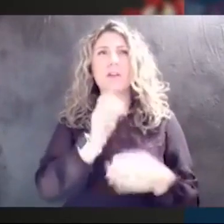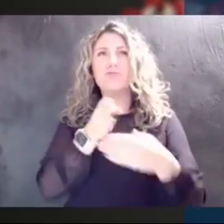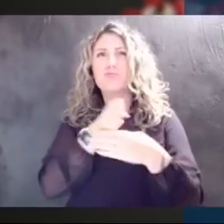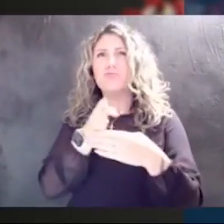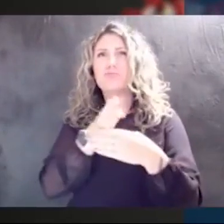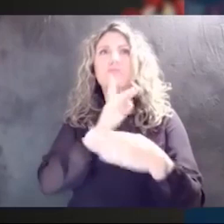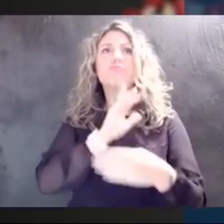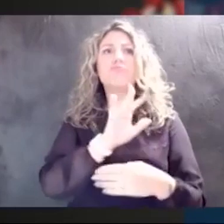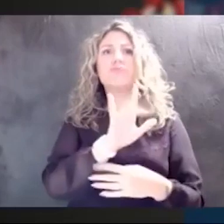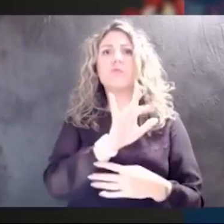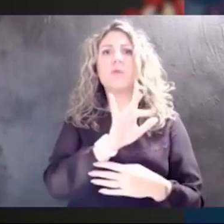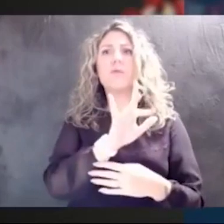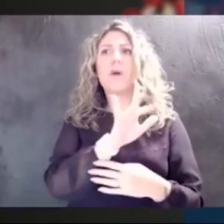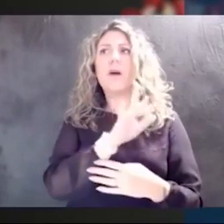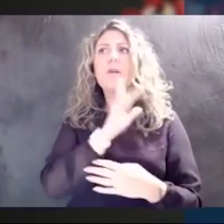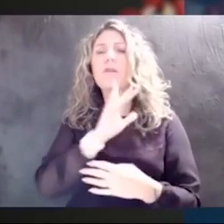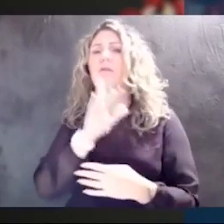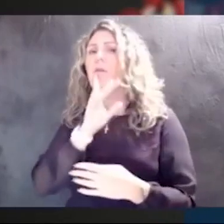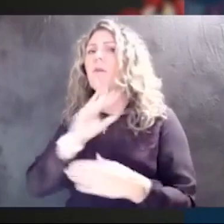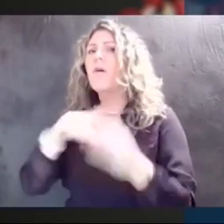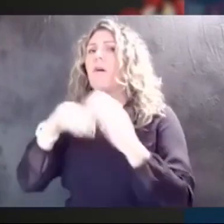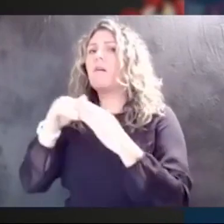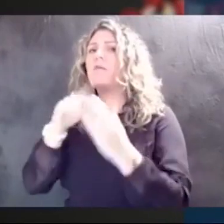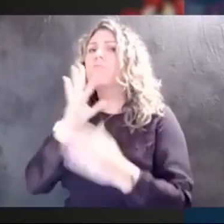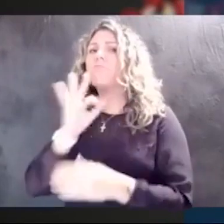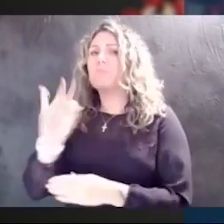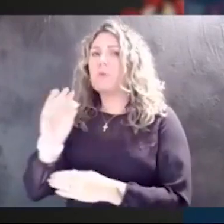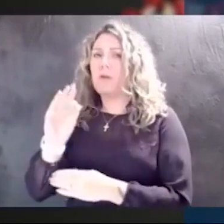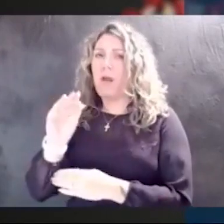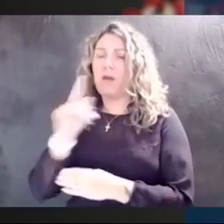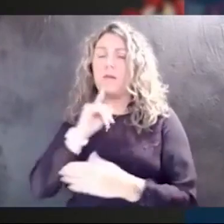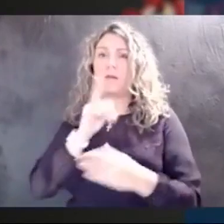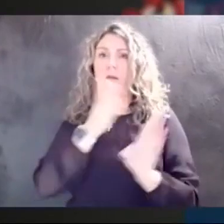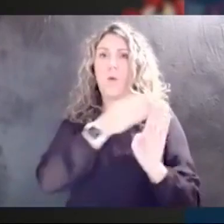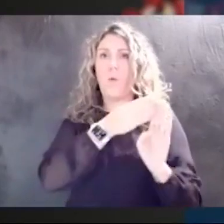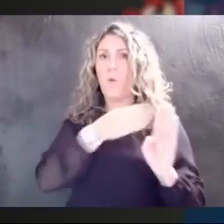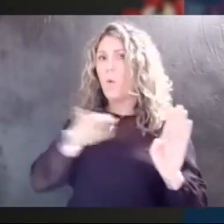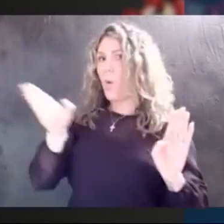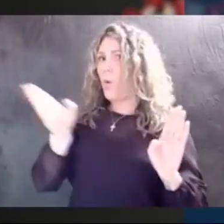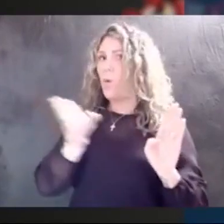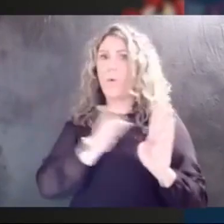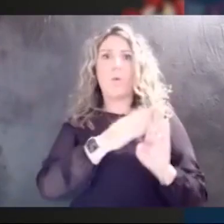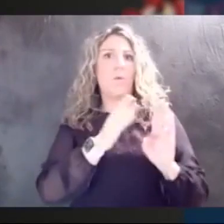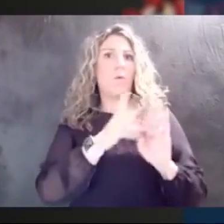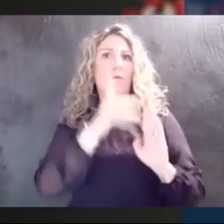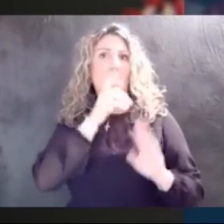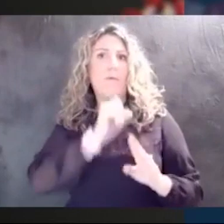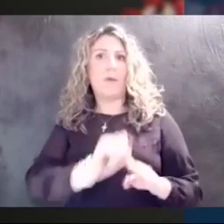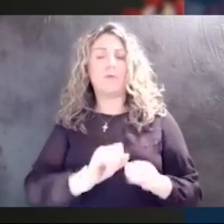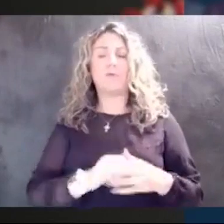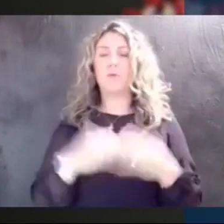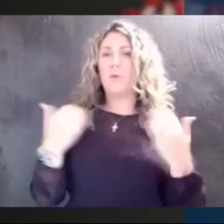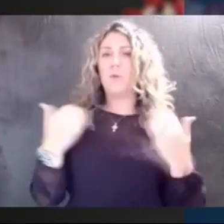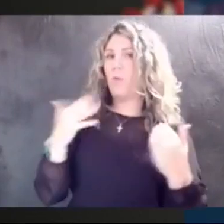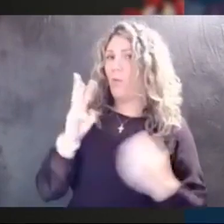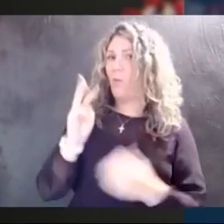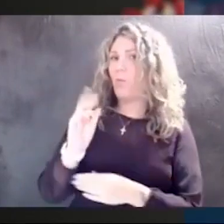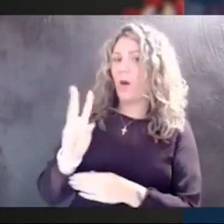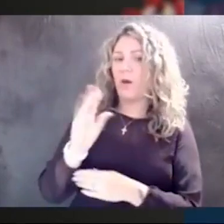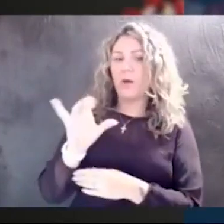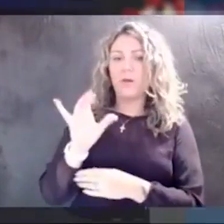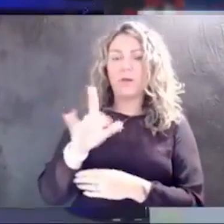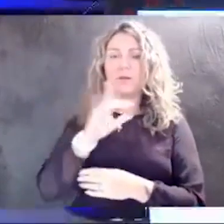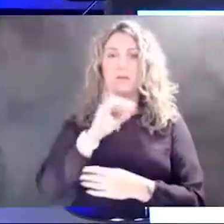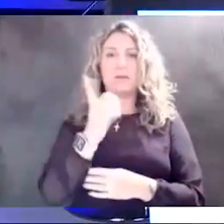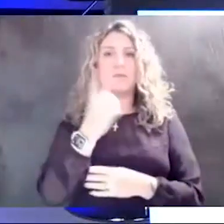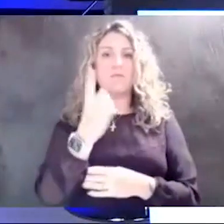25 all the way up to 90, so a very wide range of ages. Wow, that is something we're going to probably, I'm sure,